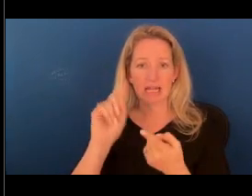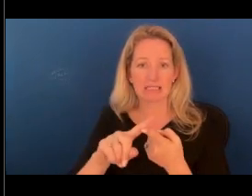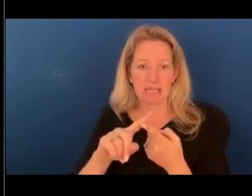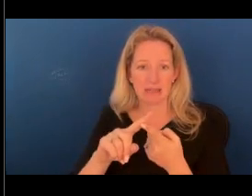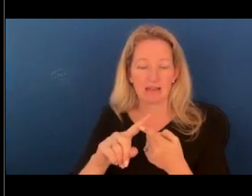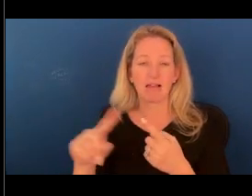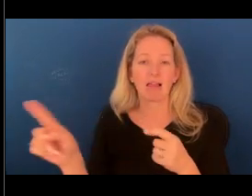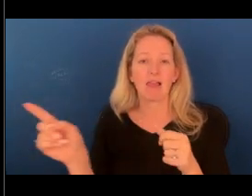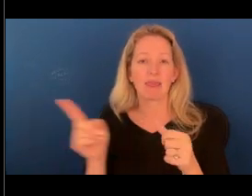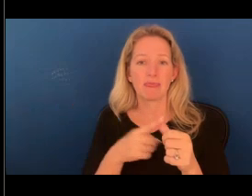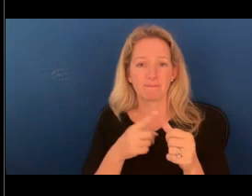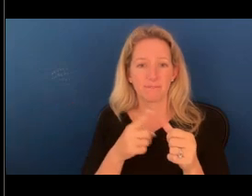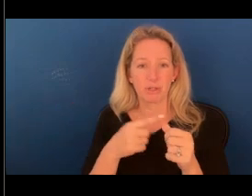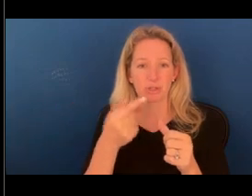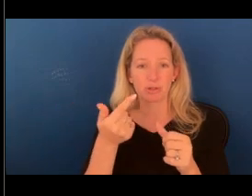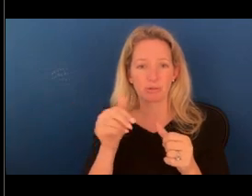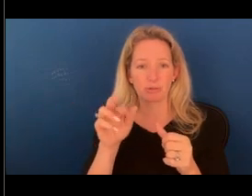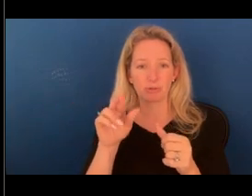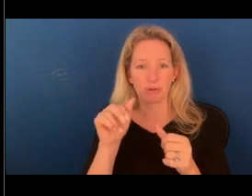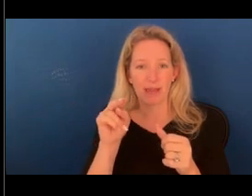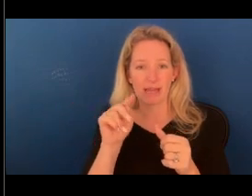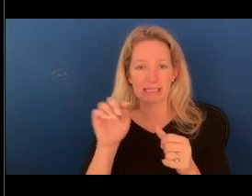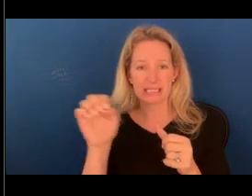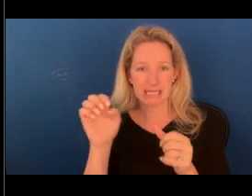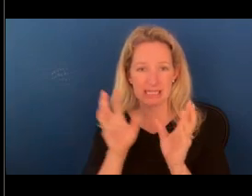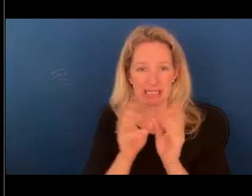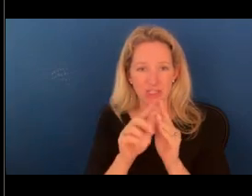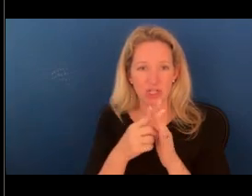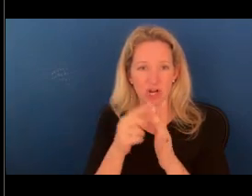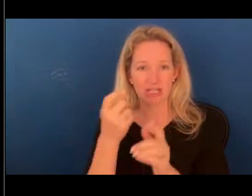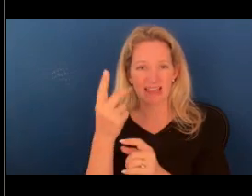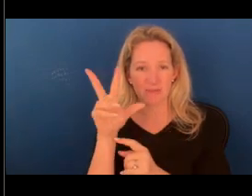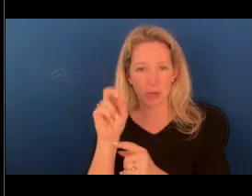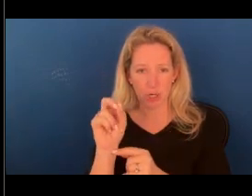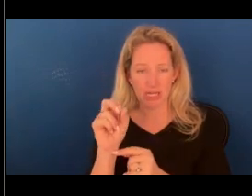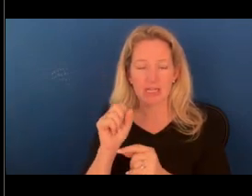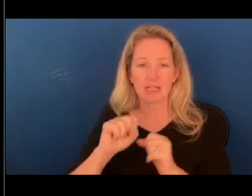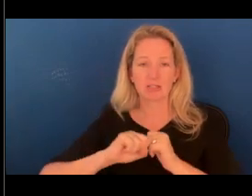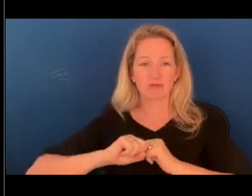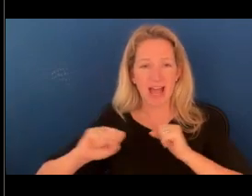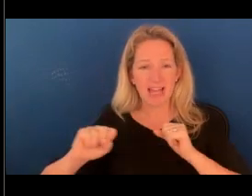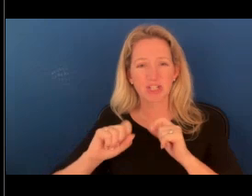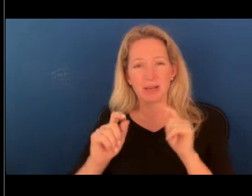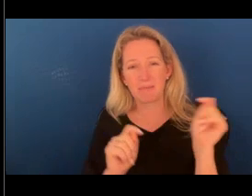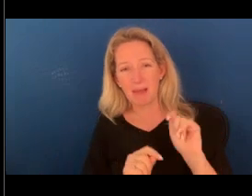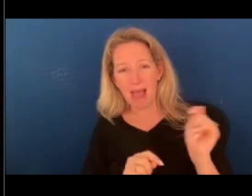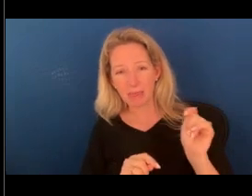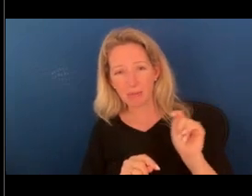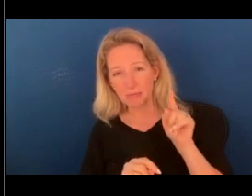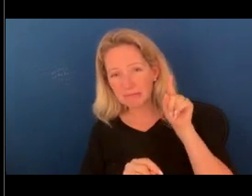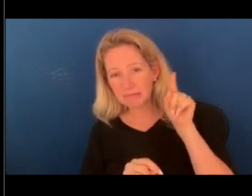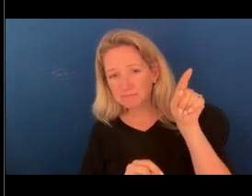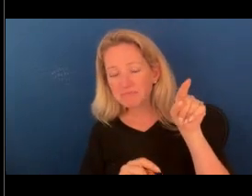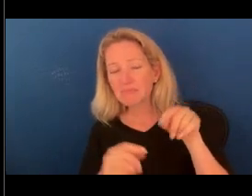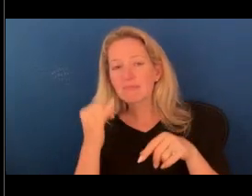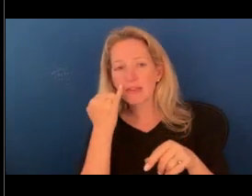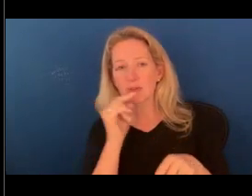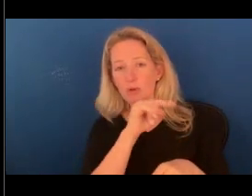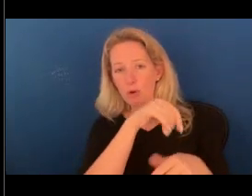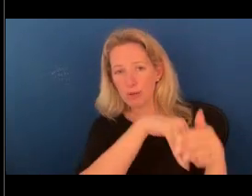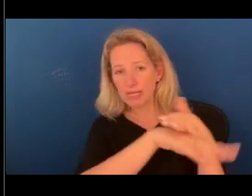first grantee session starts at 11:30. Stretch your legs. We have bathrooms. If you go into the room where we